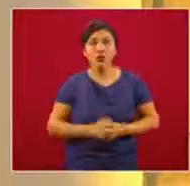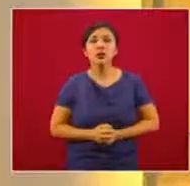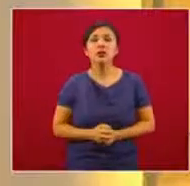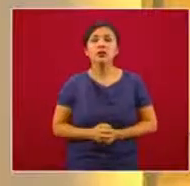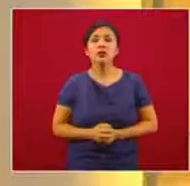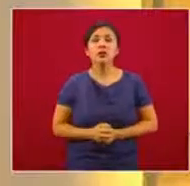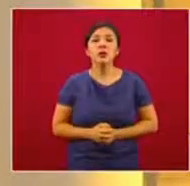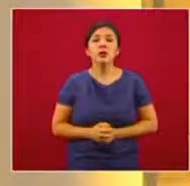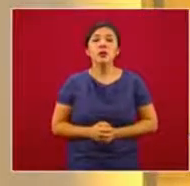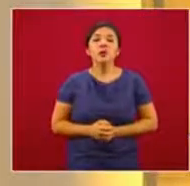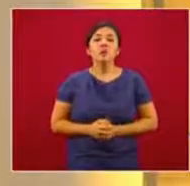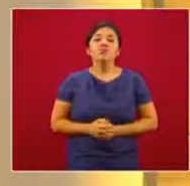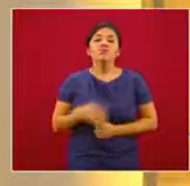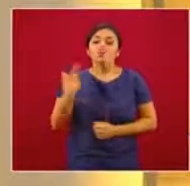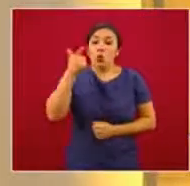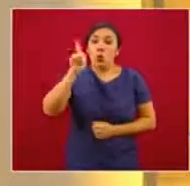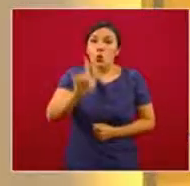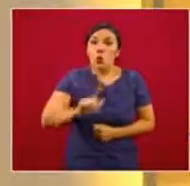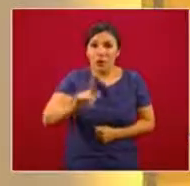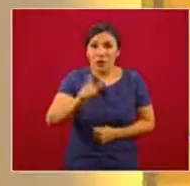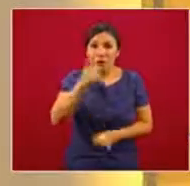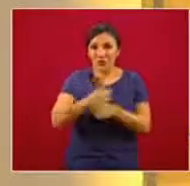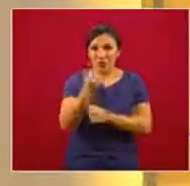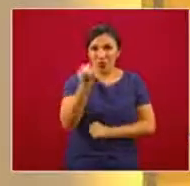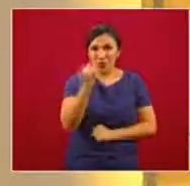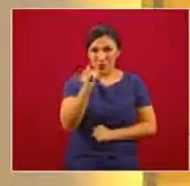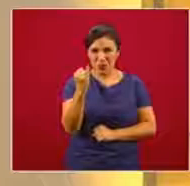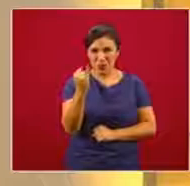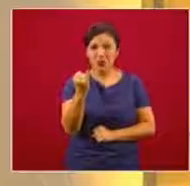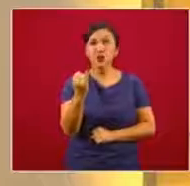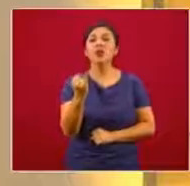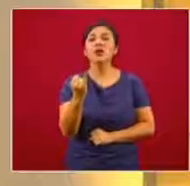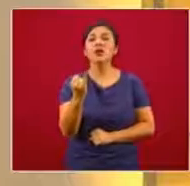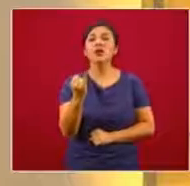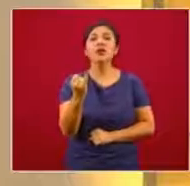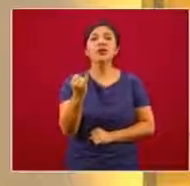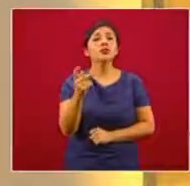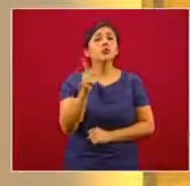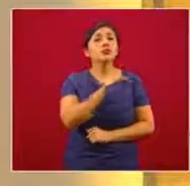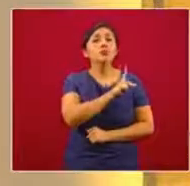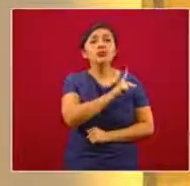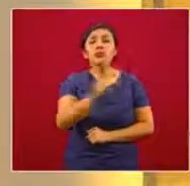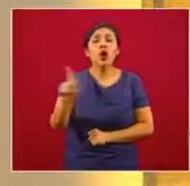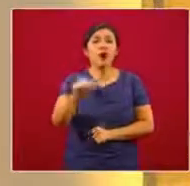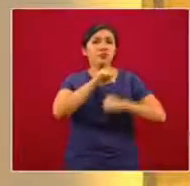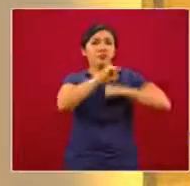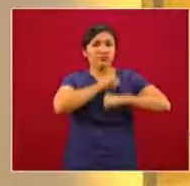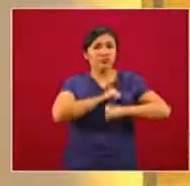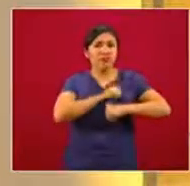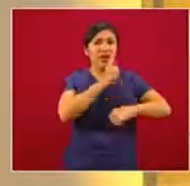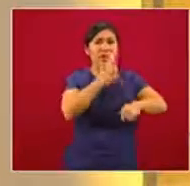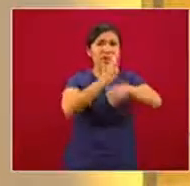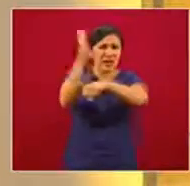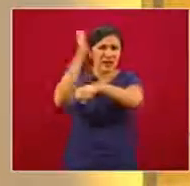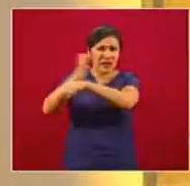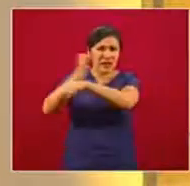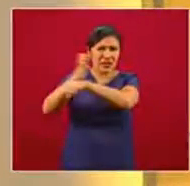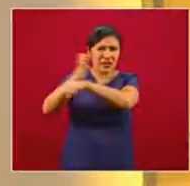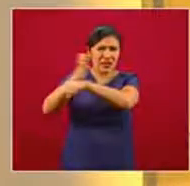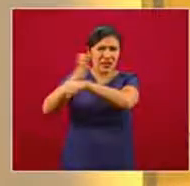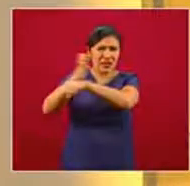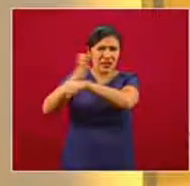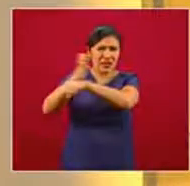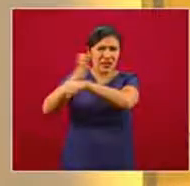Anyway, the day after tomorrow, June the 1st, next Monday, all the